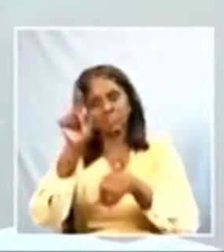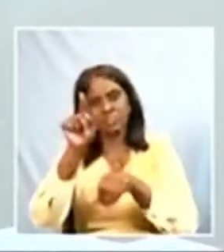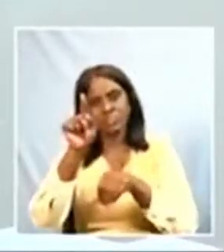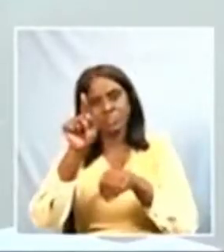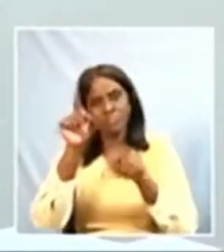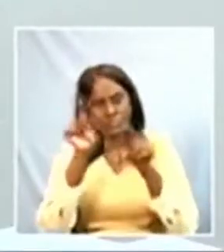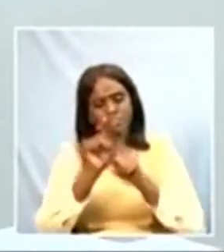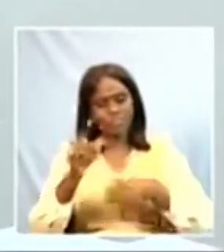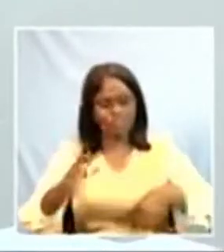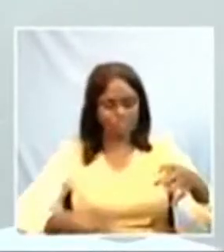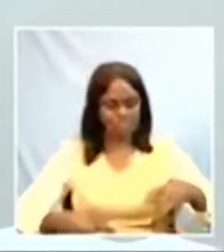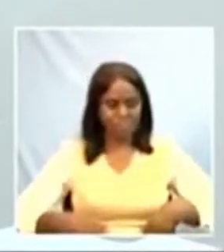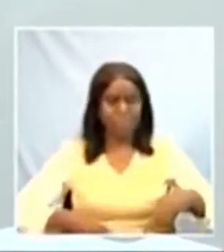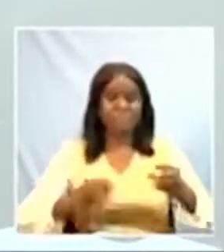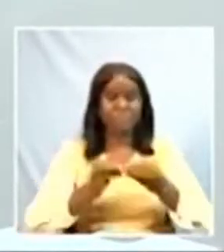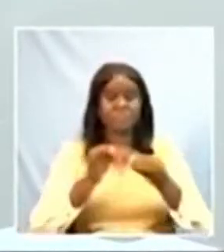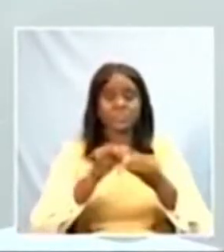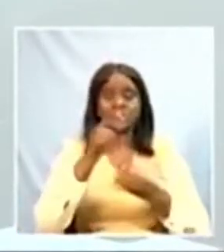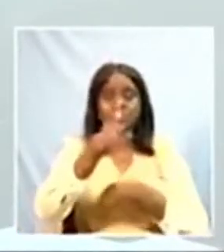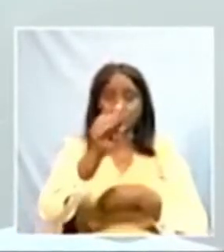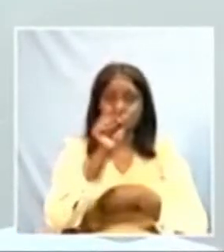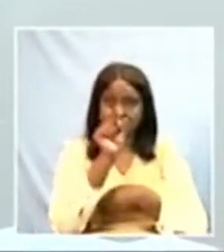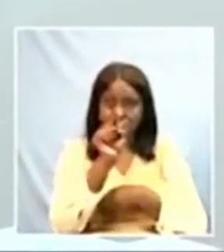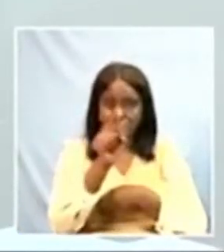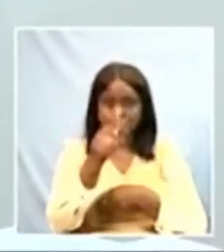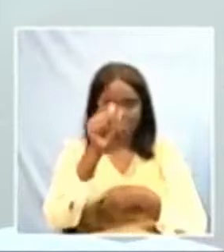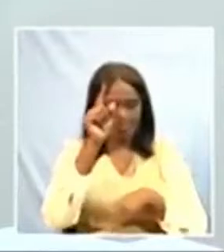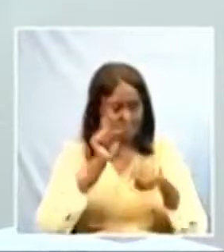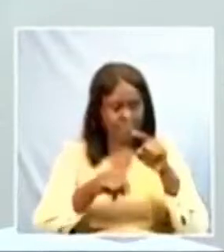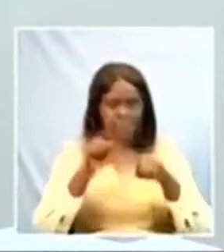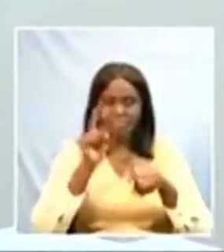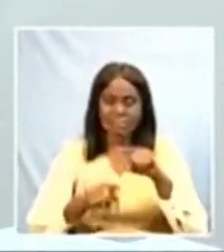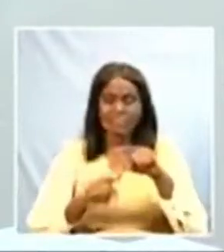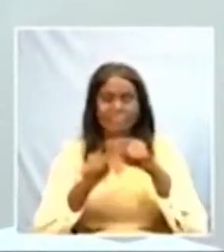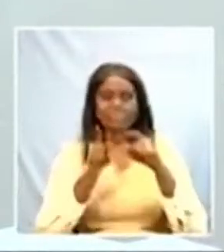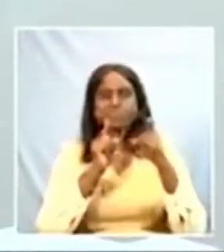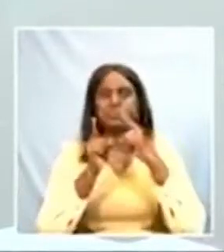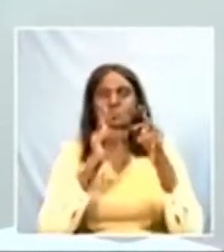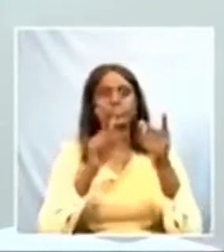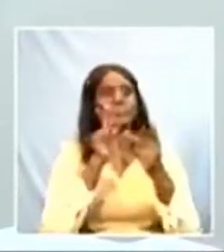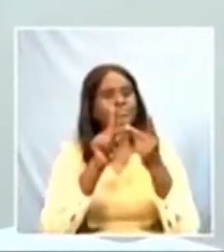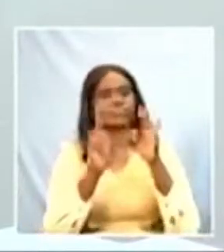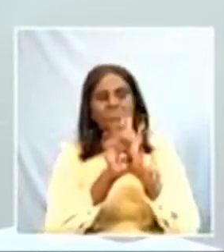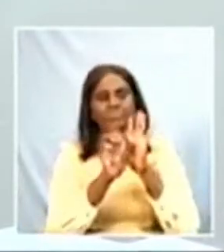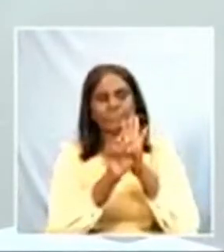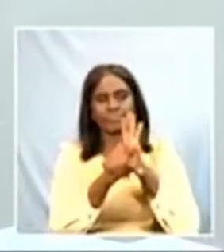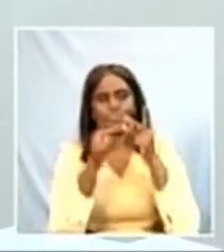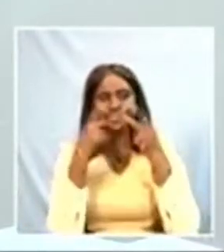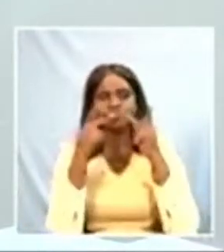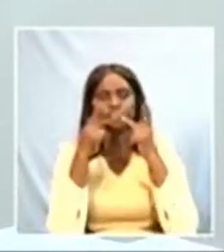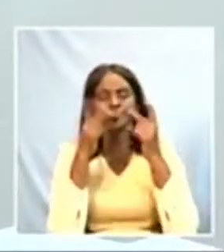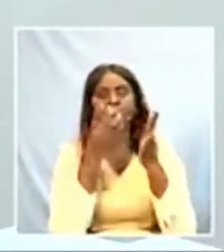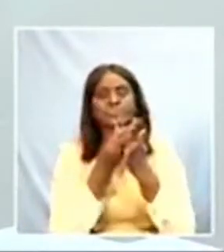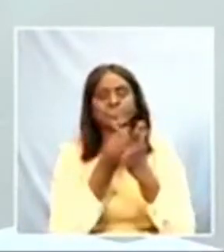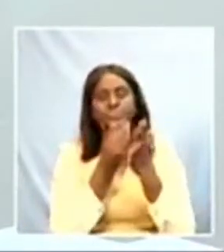and complain. You cannot talk like that. These are public